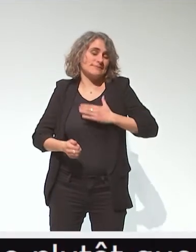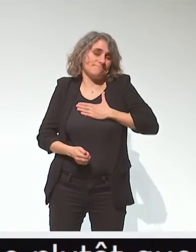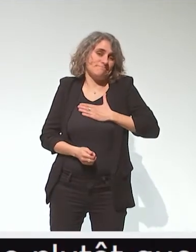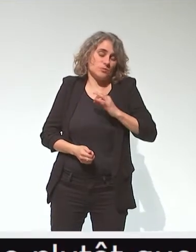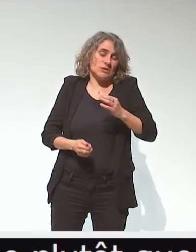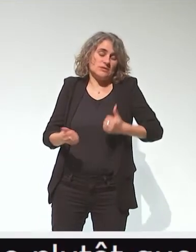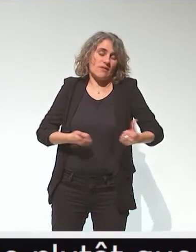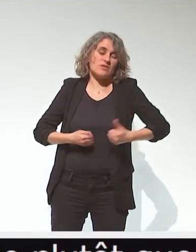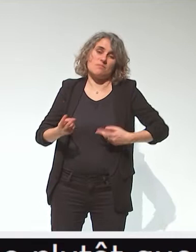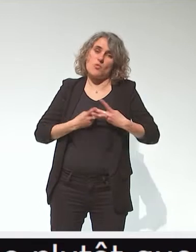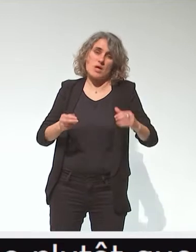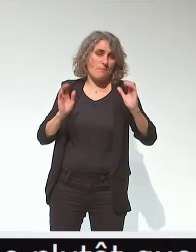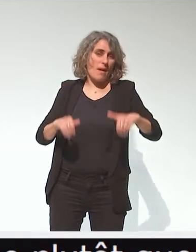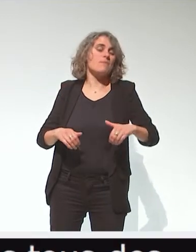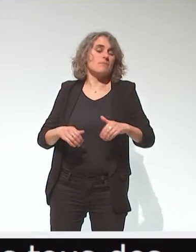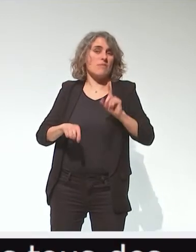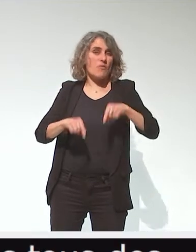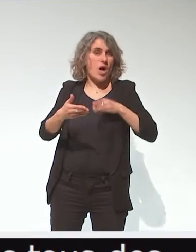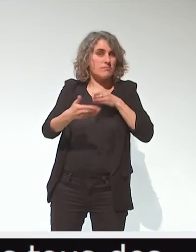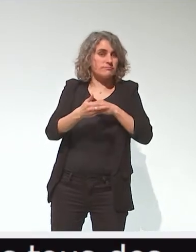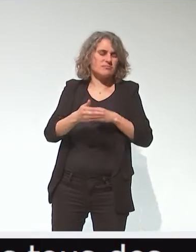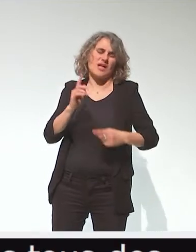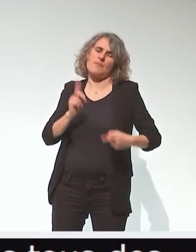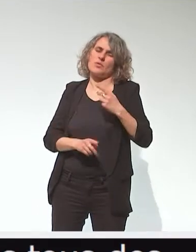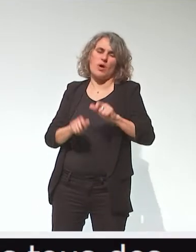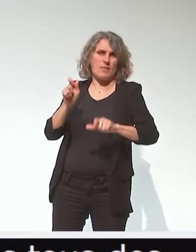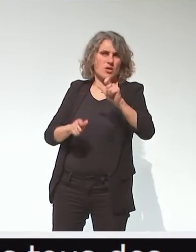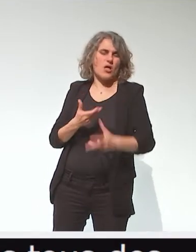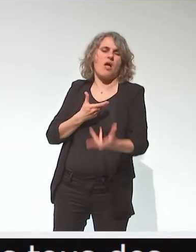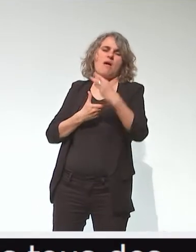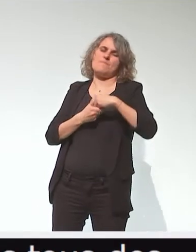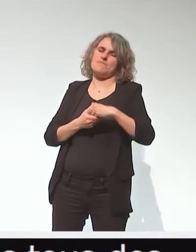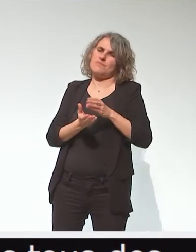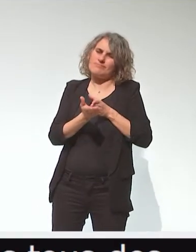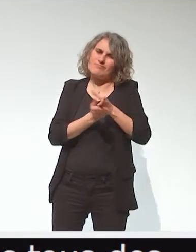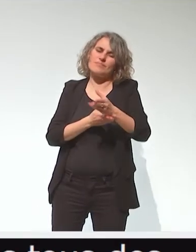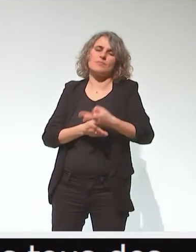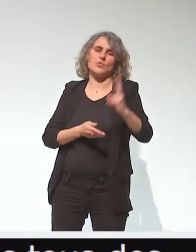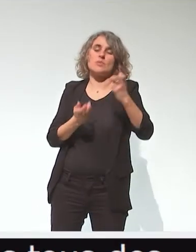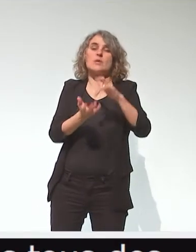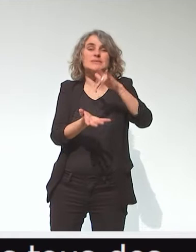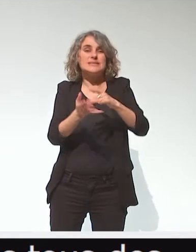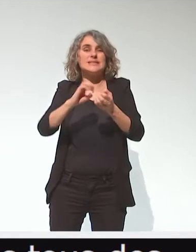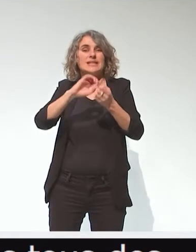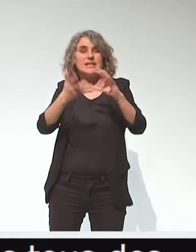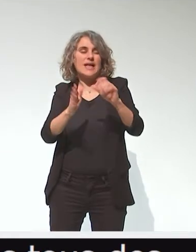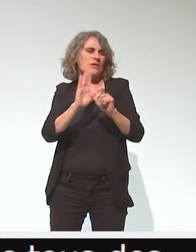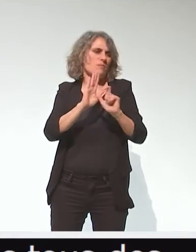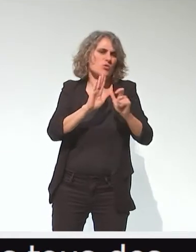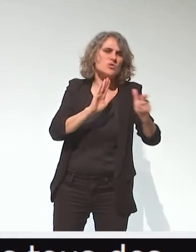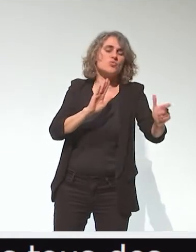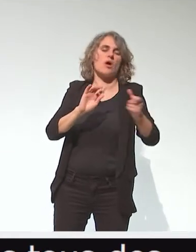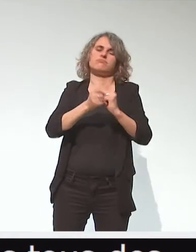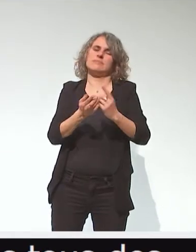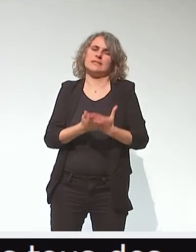easier access via online appointments. It's about accessible websites, procedures, guided coaching, and so on.